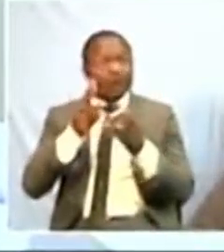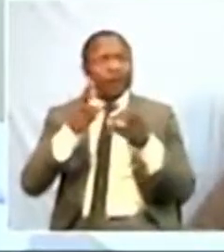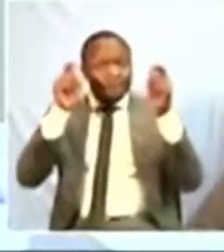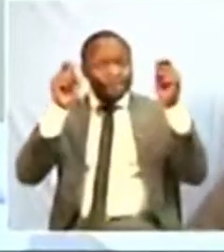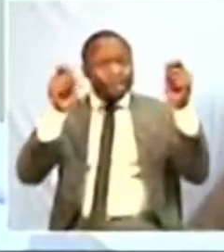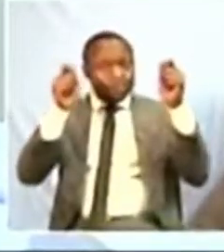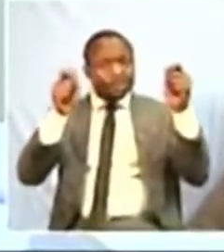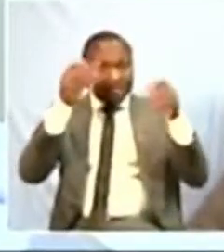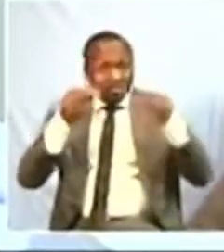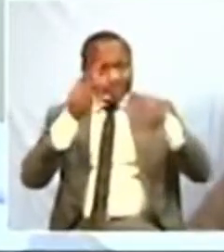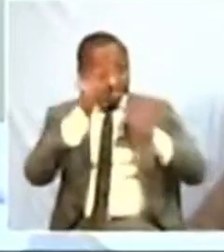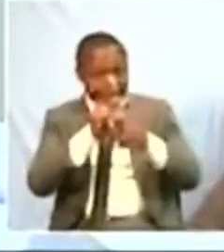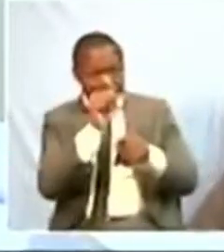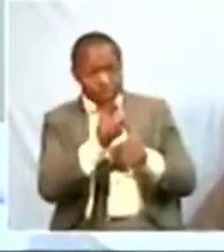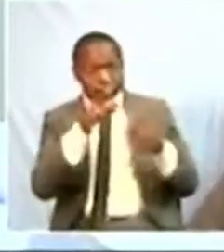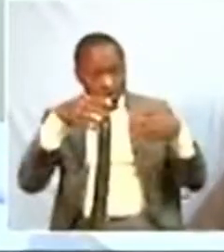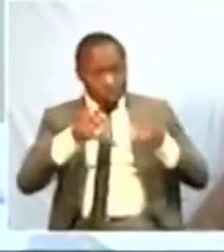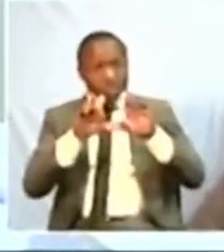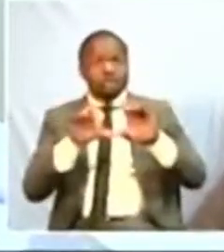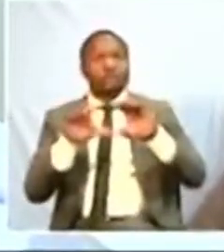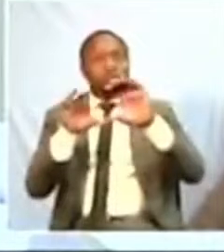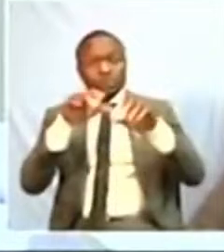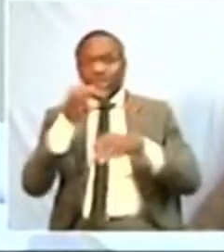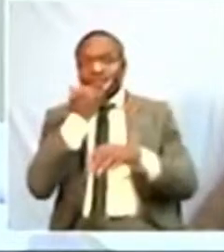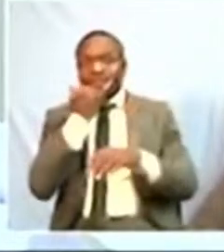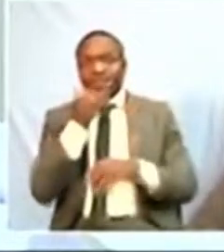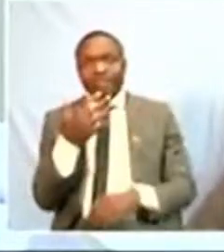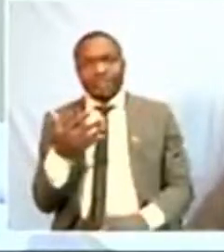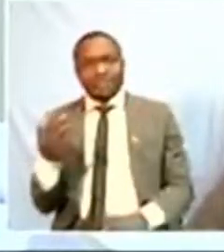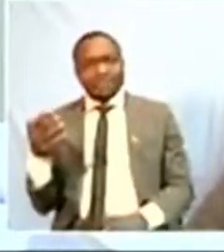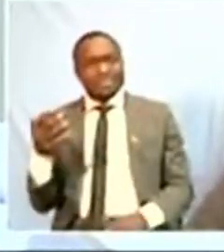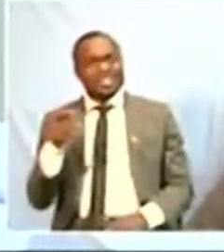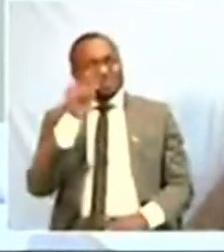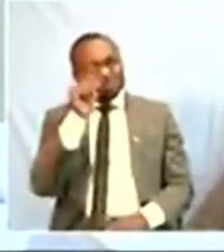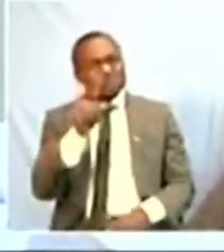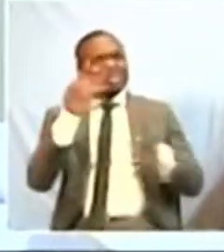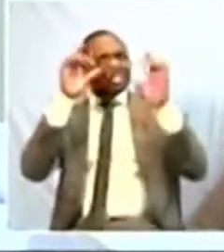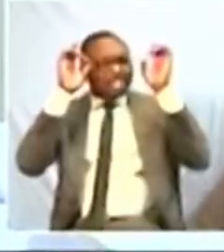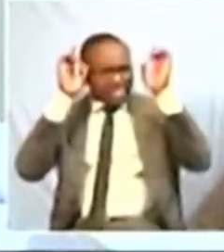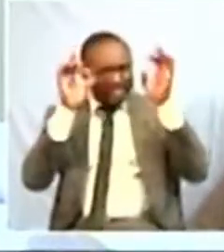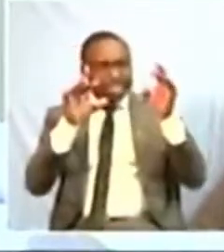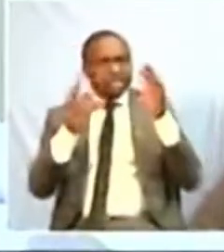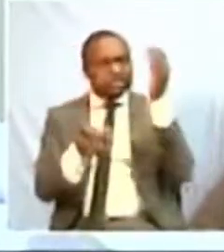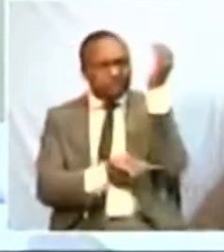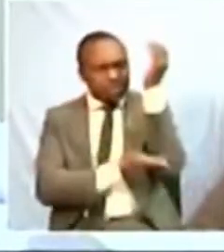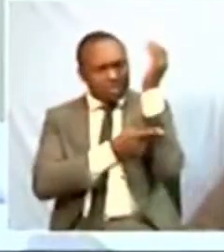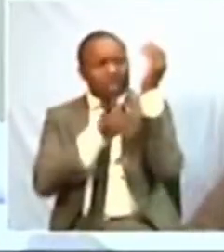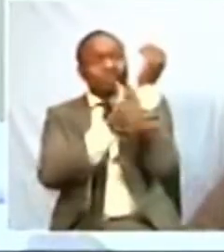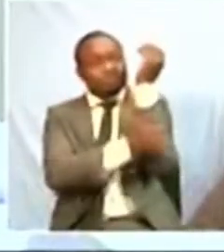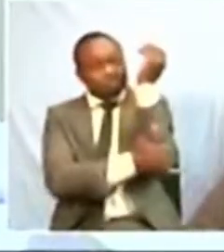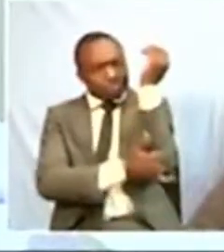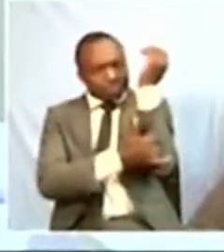if they are keeping you continue doing wrong things. Because you are a danger to the development of this country.